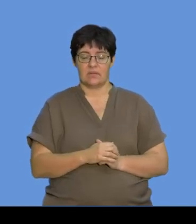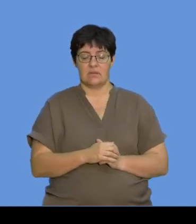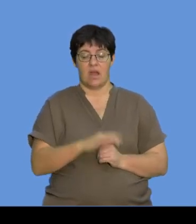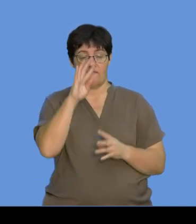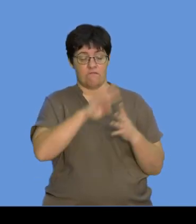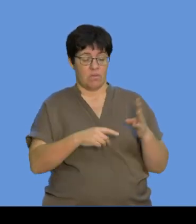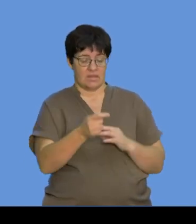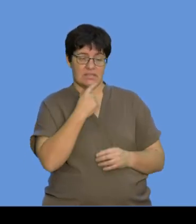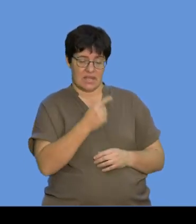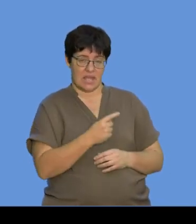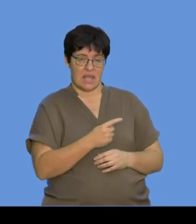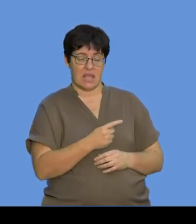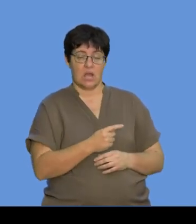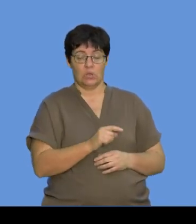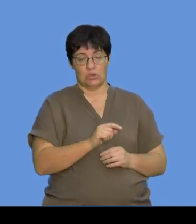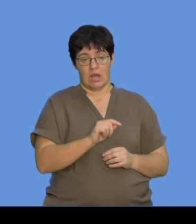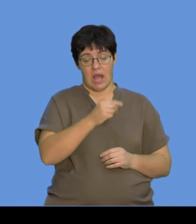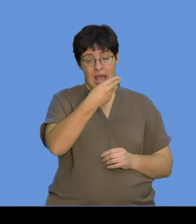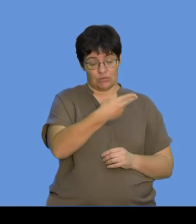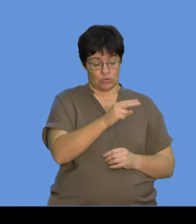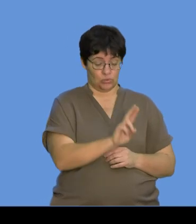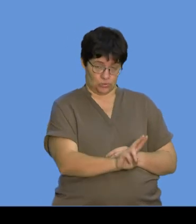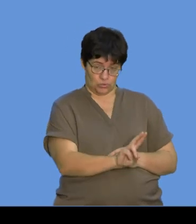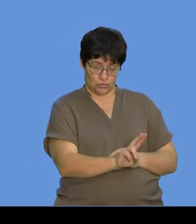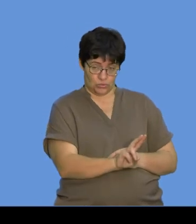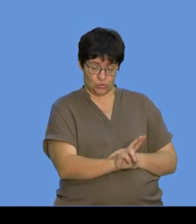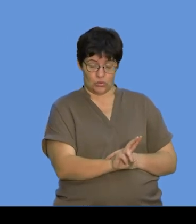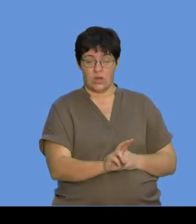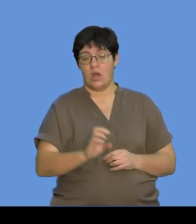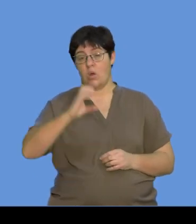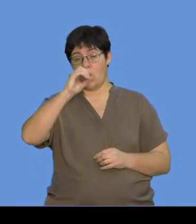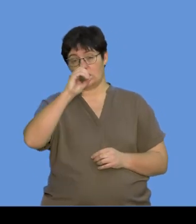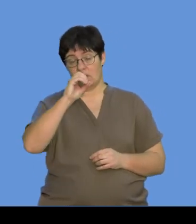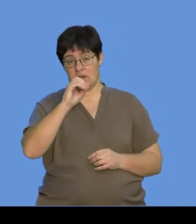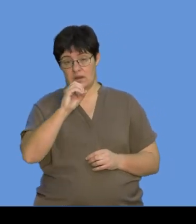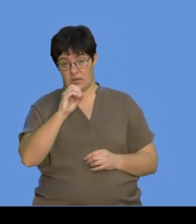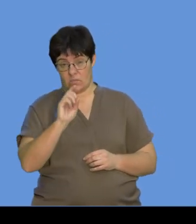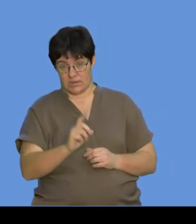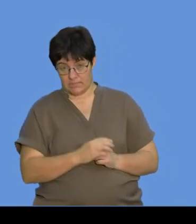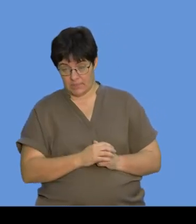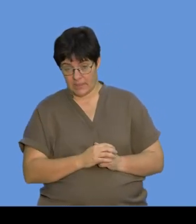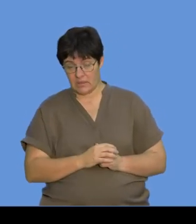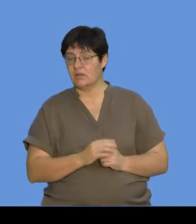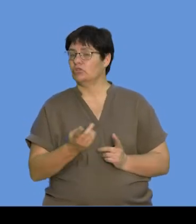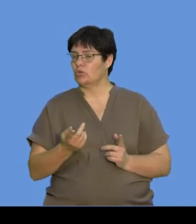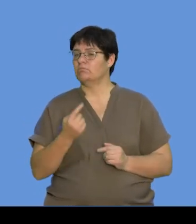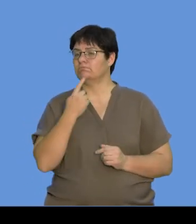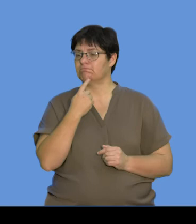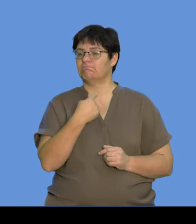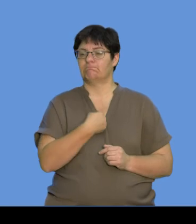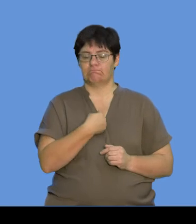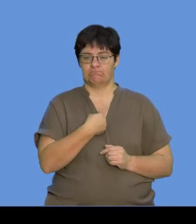there are 2 atoms of hydrogen for every oxygen atom. Okay, then this tells us that